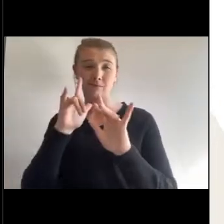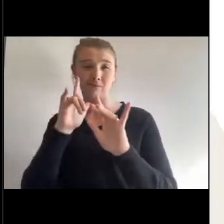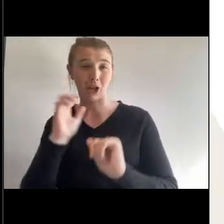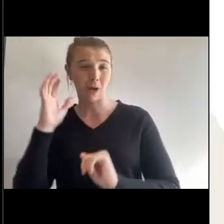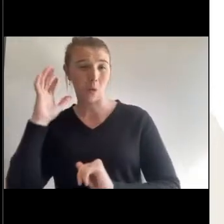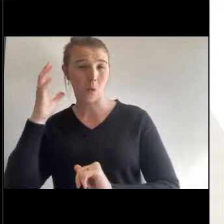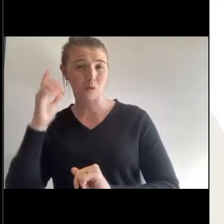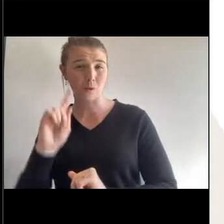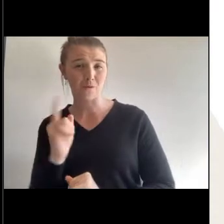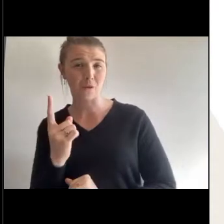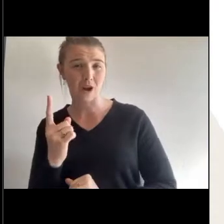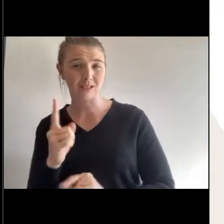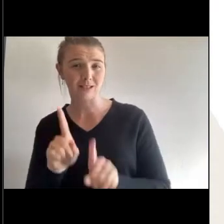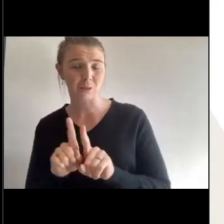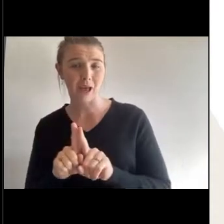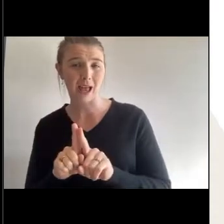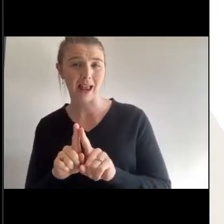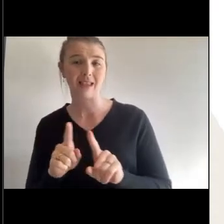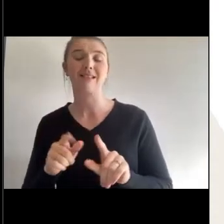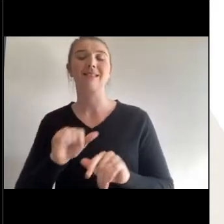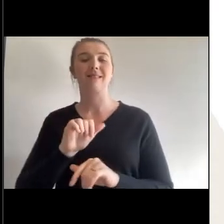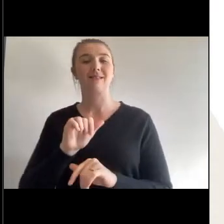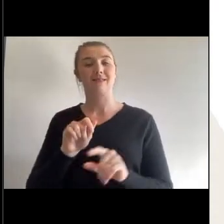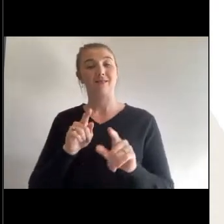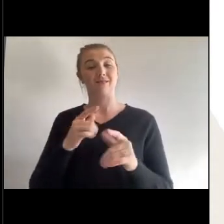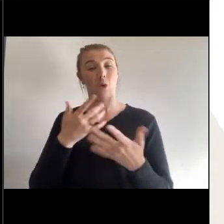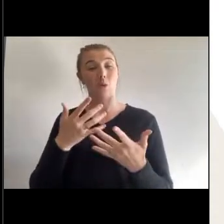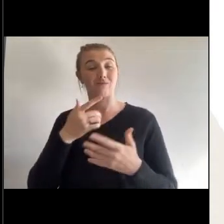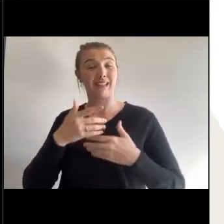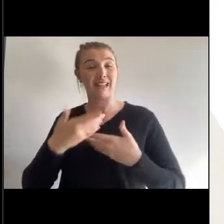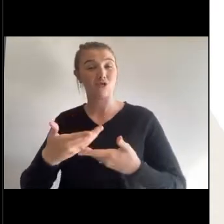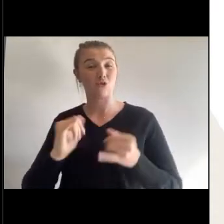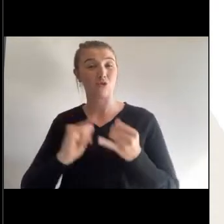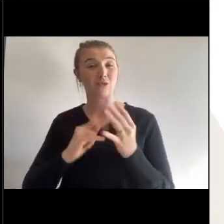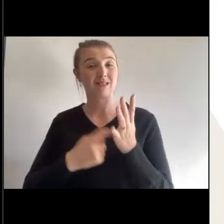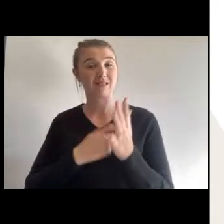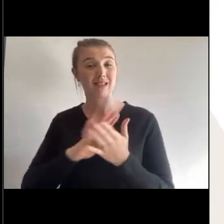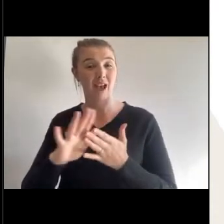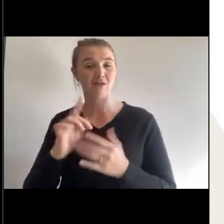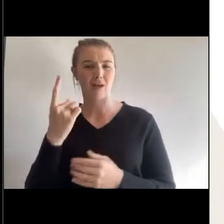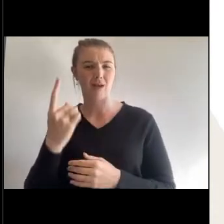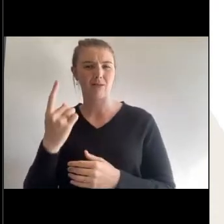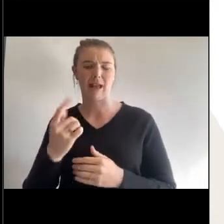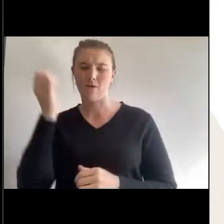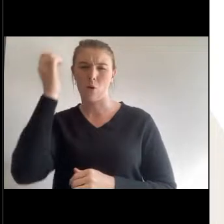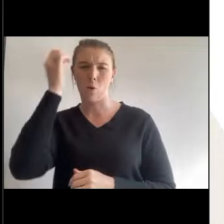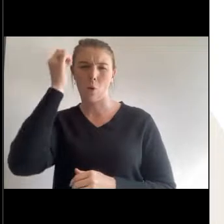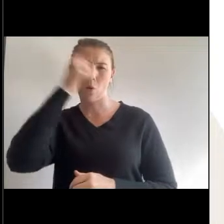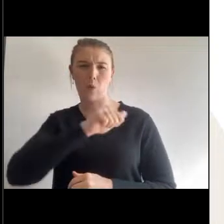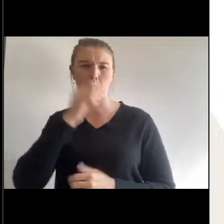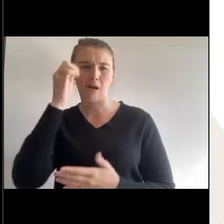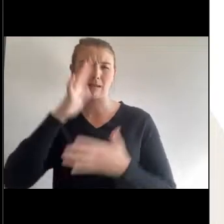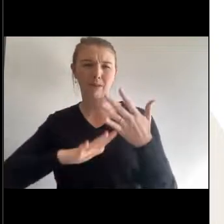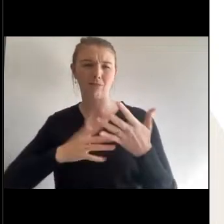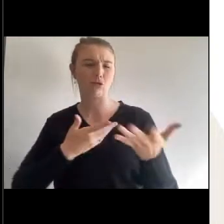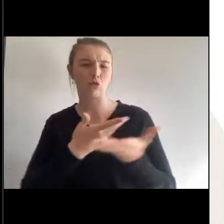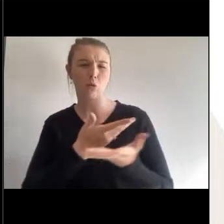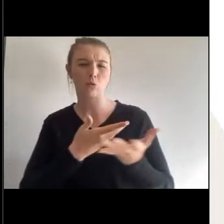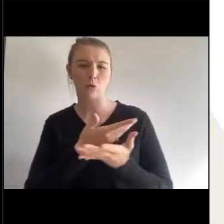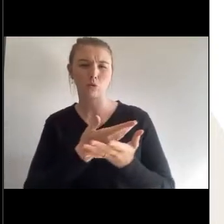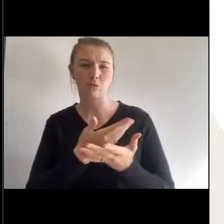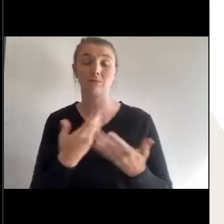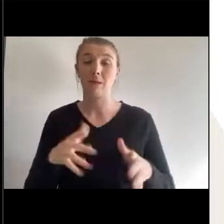kick off into her presentation. As I said, Sarah's an experienced consultant. She has done over 20 years work looking